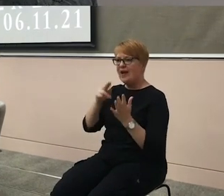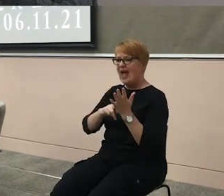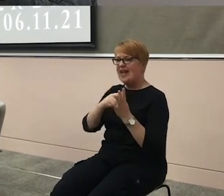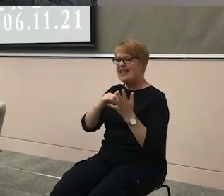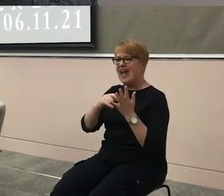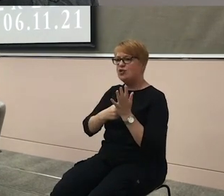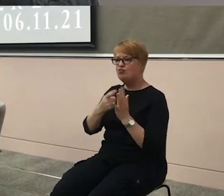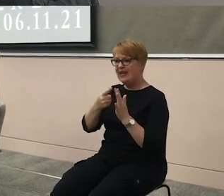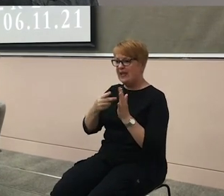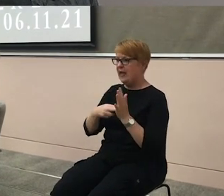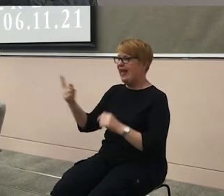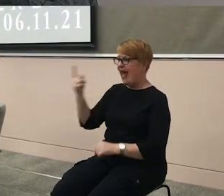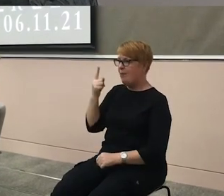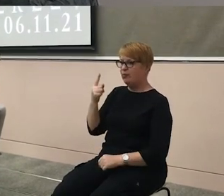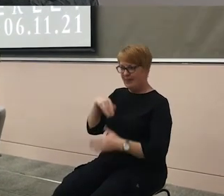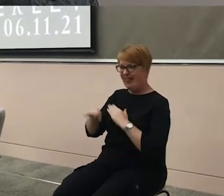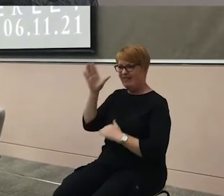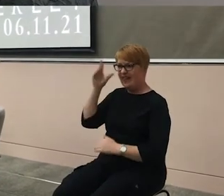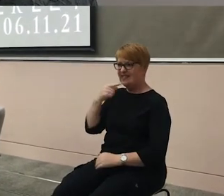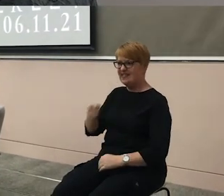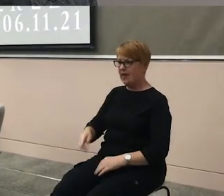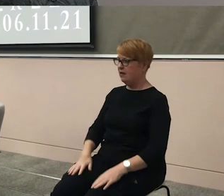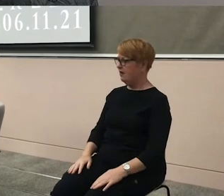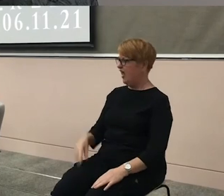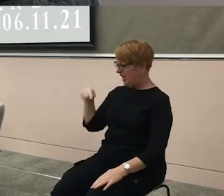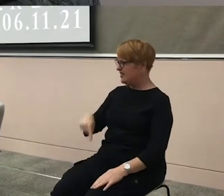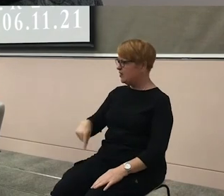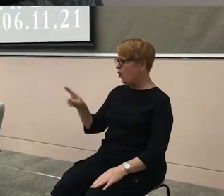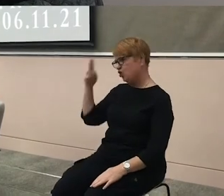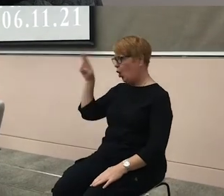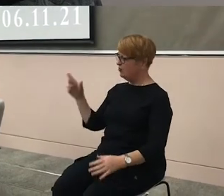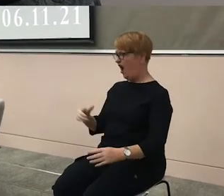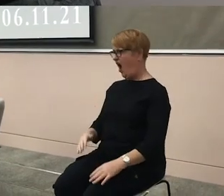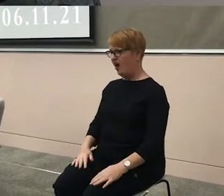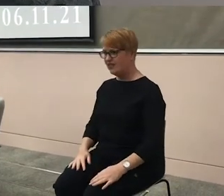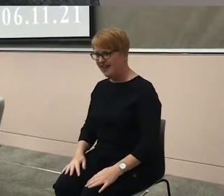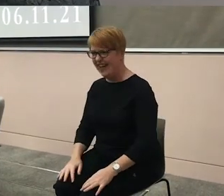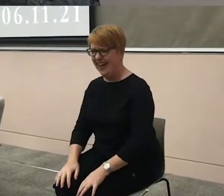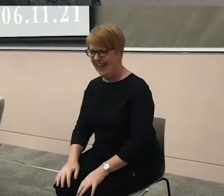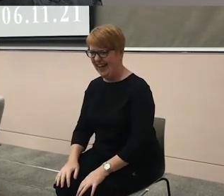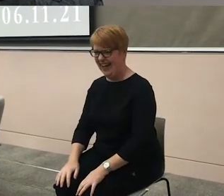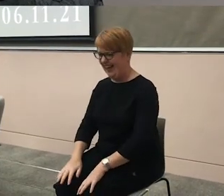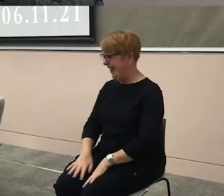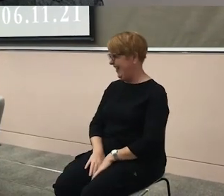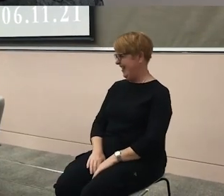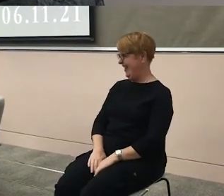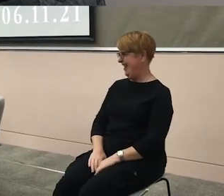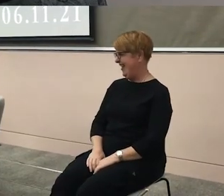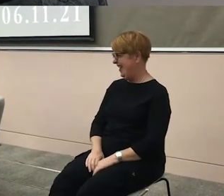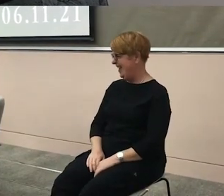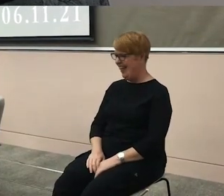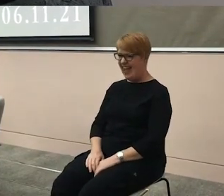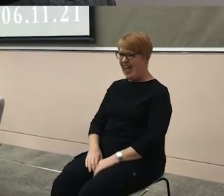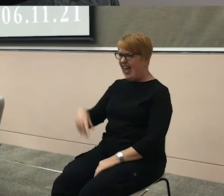And I'll never forget that call. She came up to me, well, she swore as well, but I didn't want to swear, but it was just the beauty of it. Is this what you